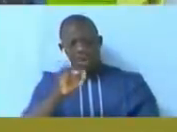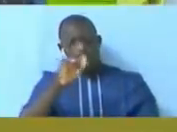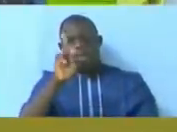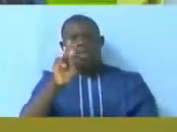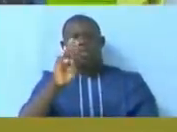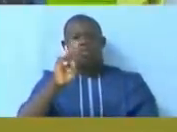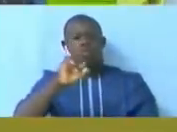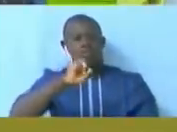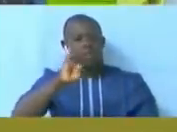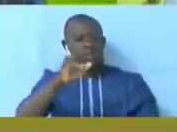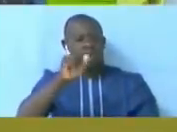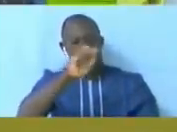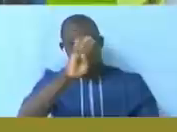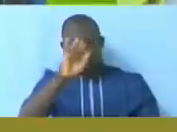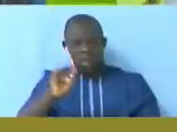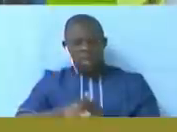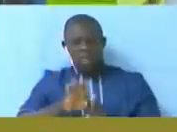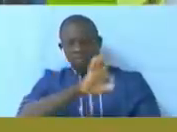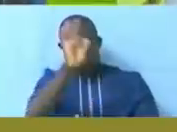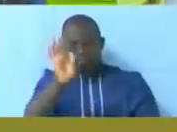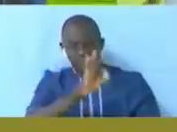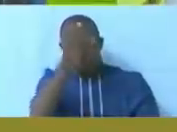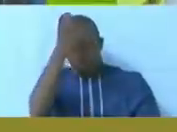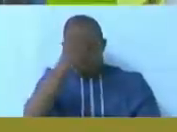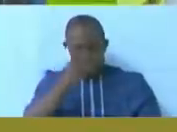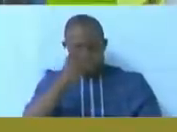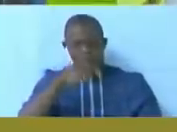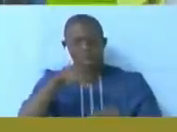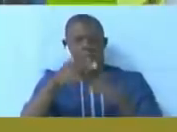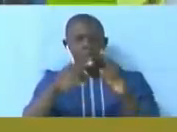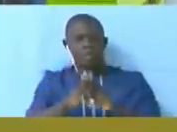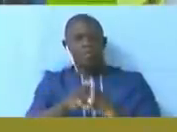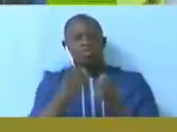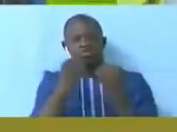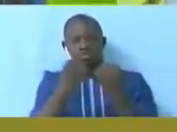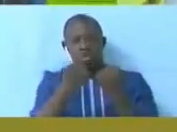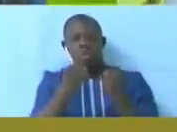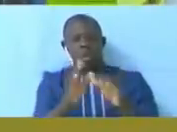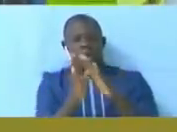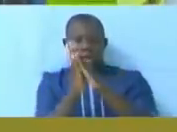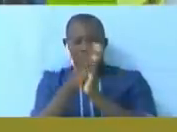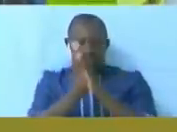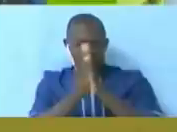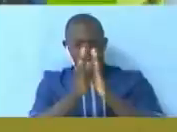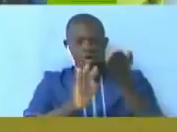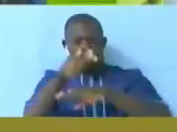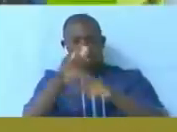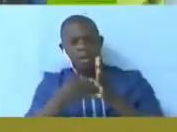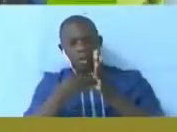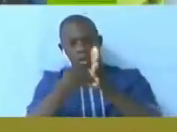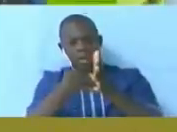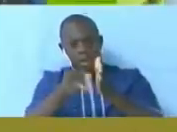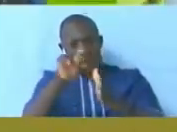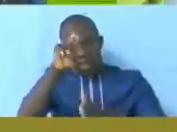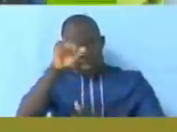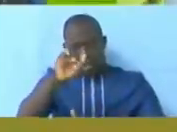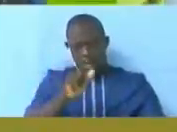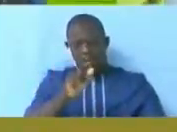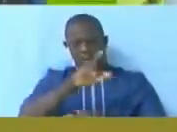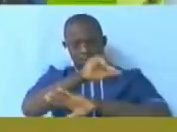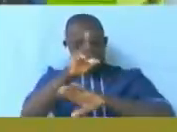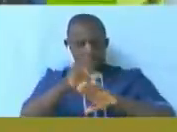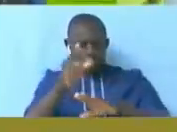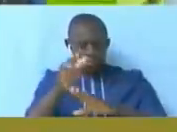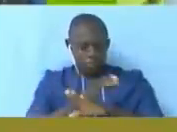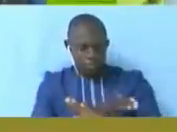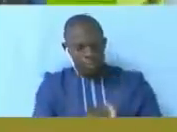Abdoulaye Kujabi akamfa bata wala le. He saw that as the strongest challenge to the authority of the NIA. Ateo jele ko mu kulat me yalon ko nga bantam bili balake